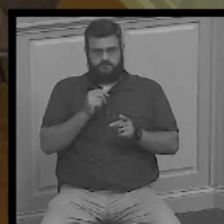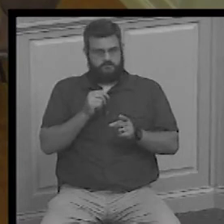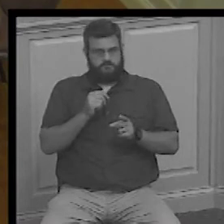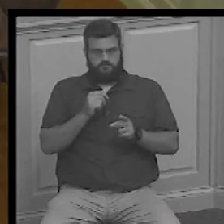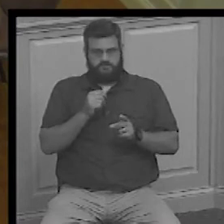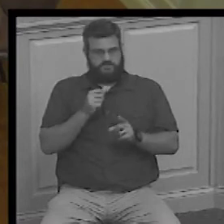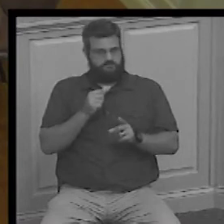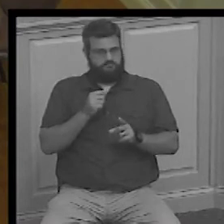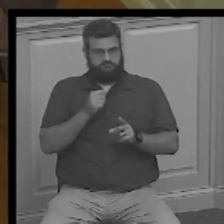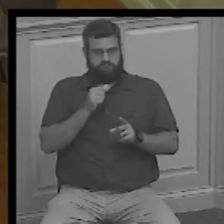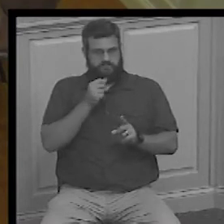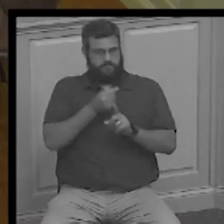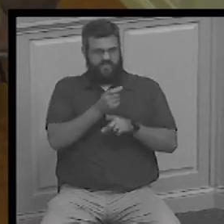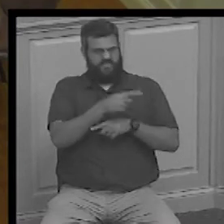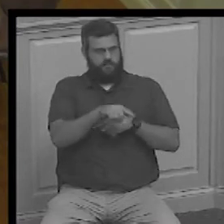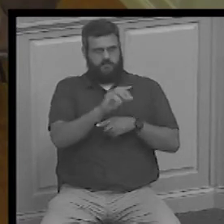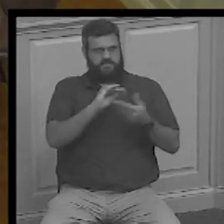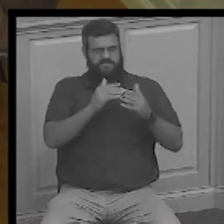city.